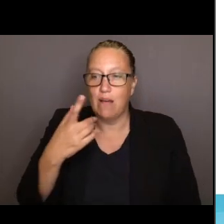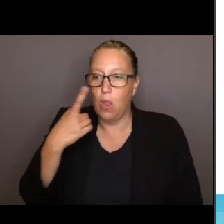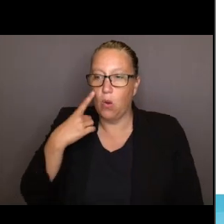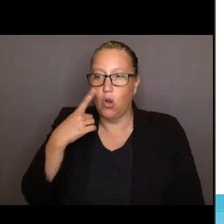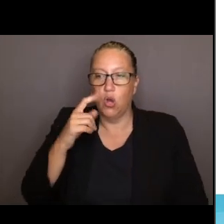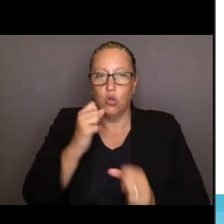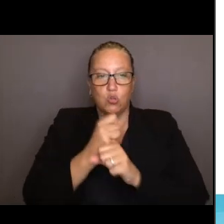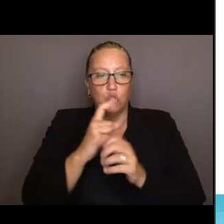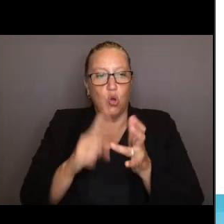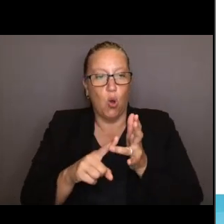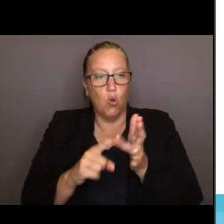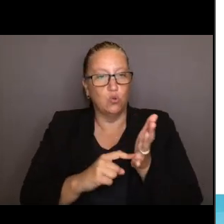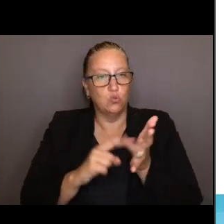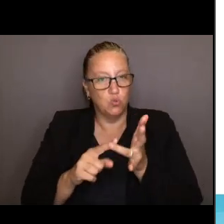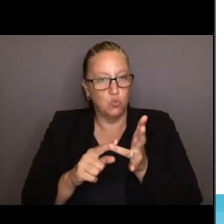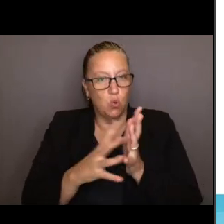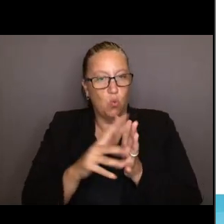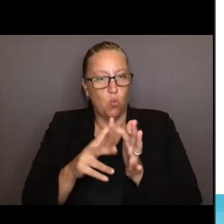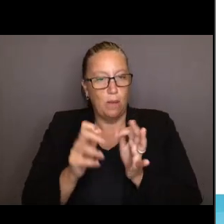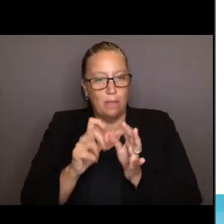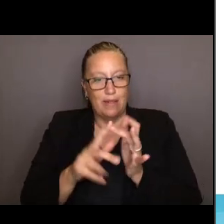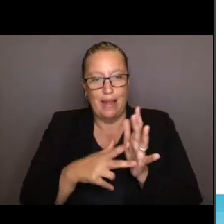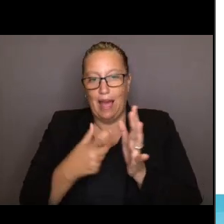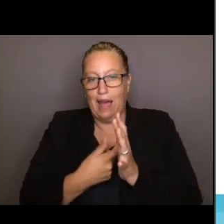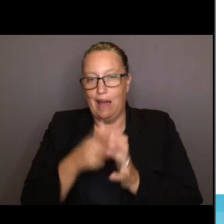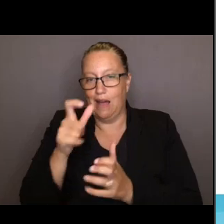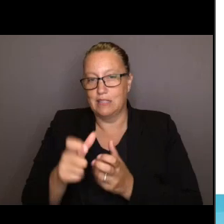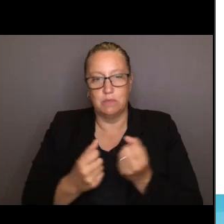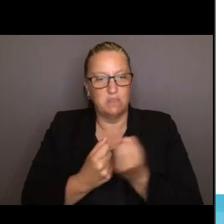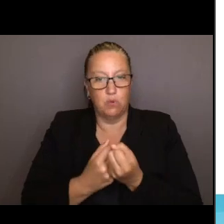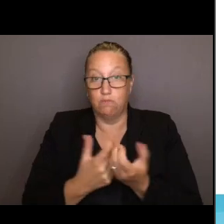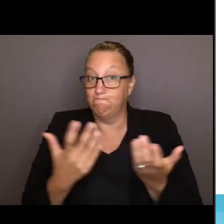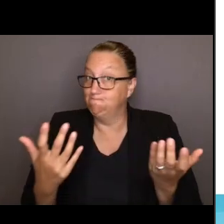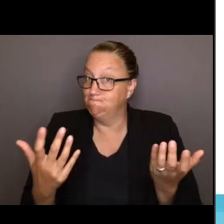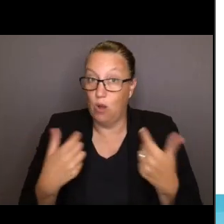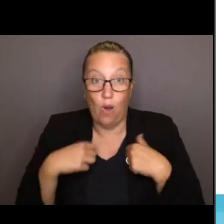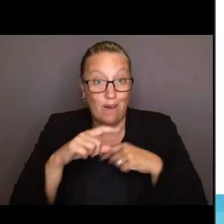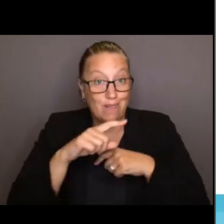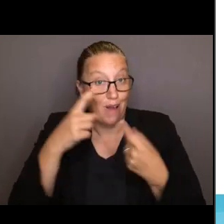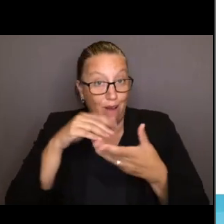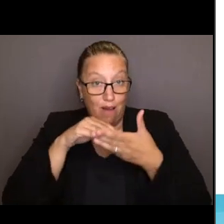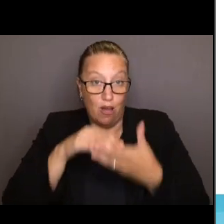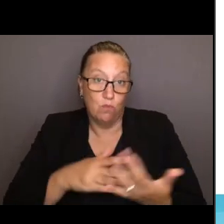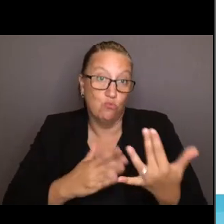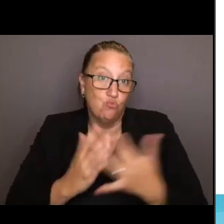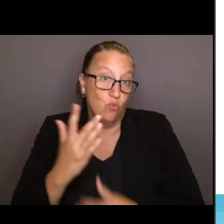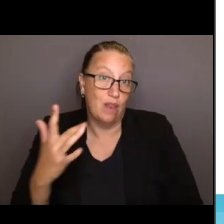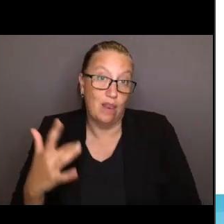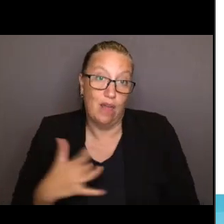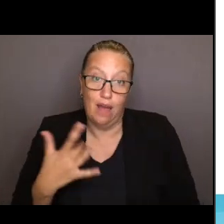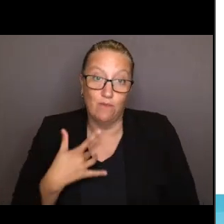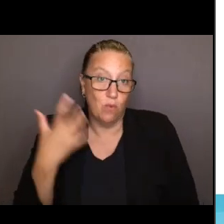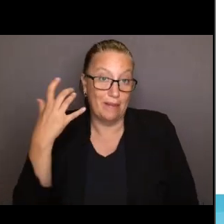support for getting that help during the webinar. Unfortunately, I can't help you with that during the live webinar.